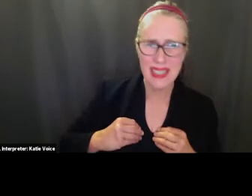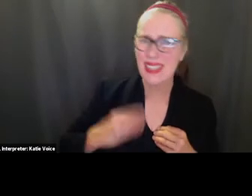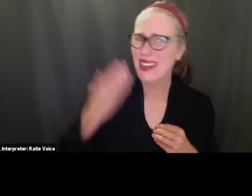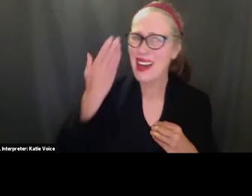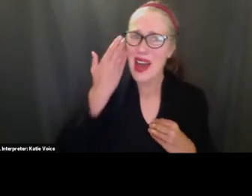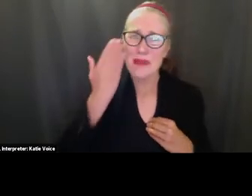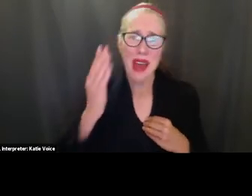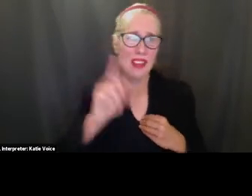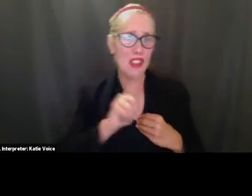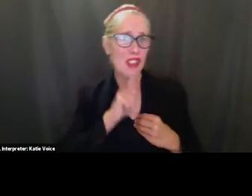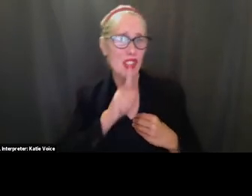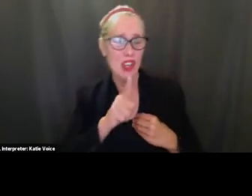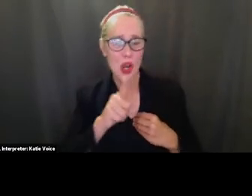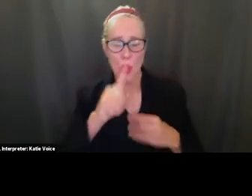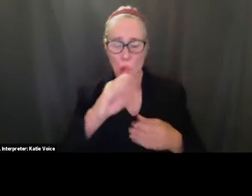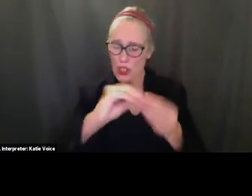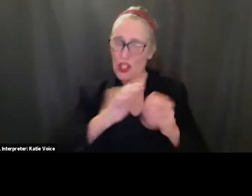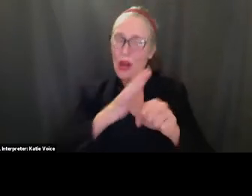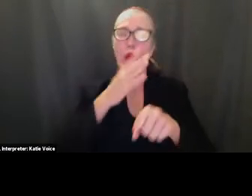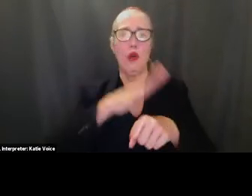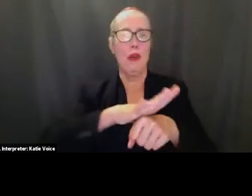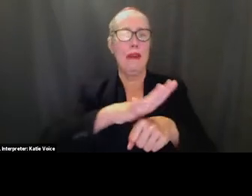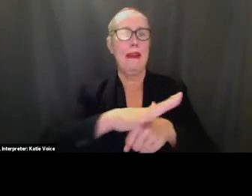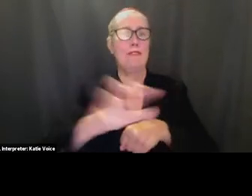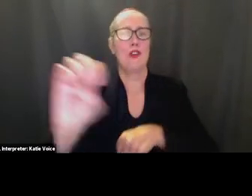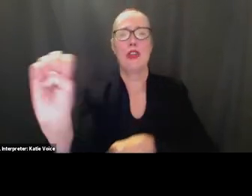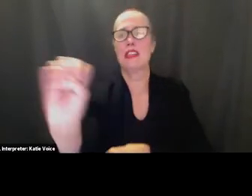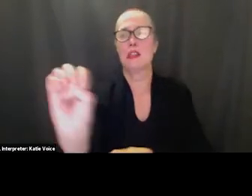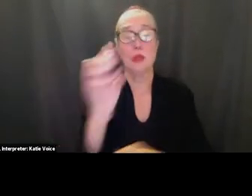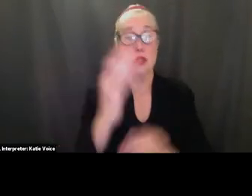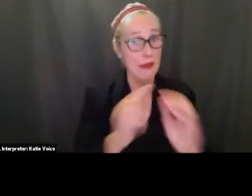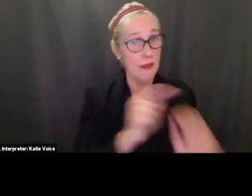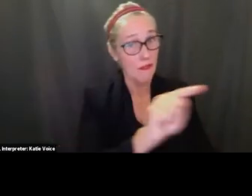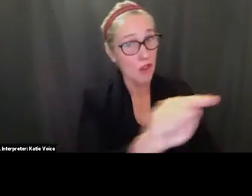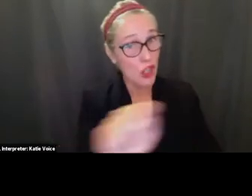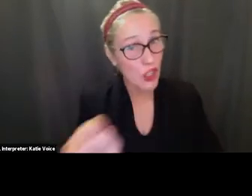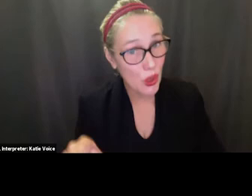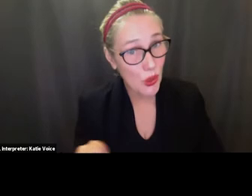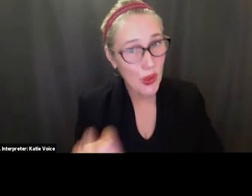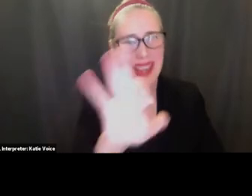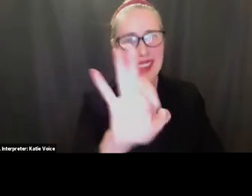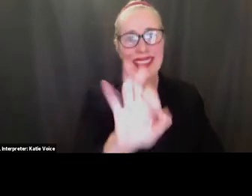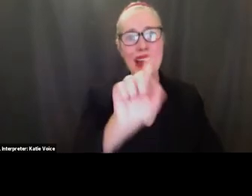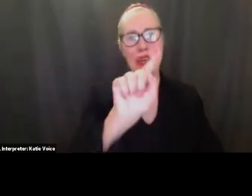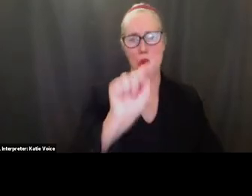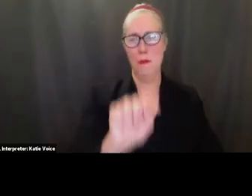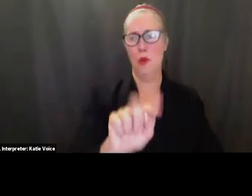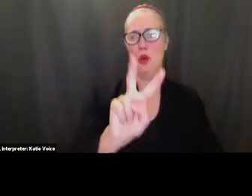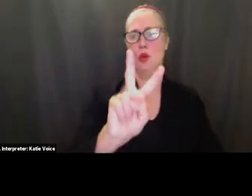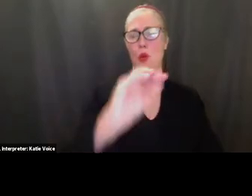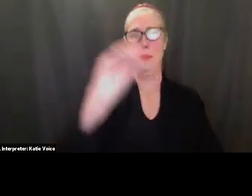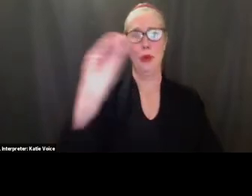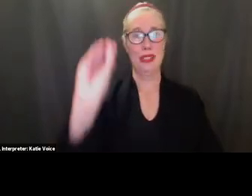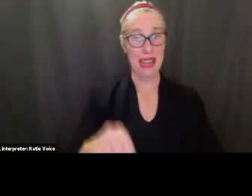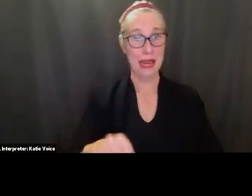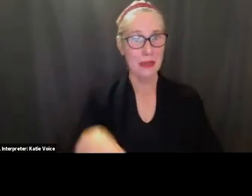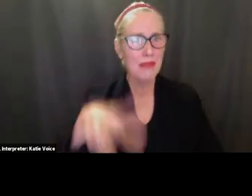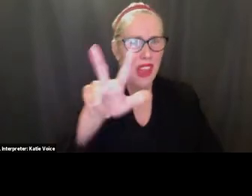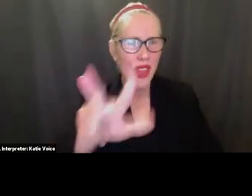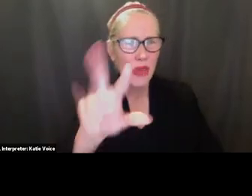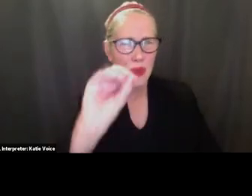number is good enough for the emergency to end for you 91.2 percent and 3 in